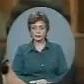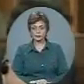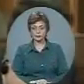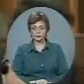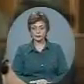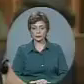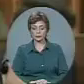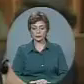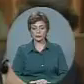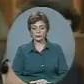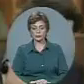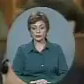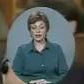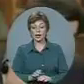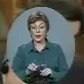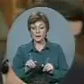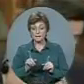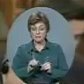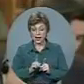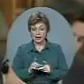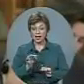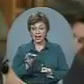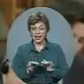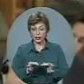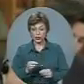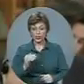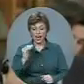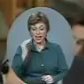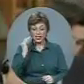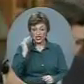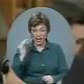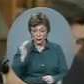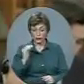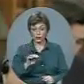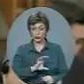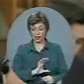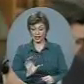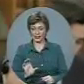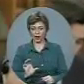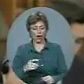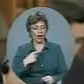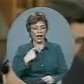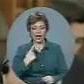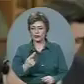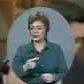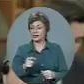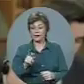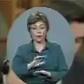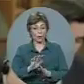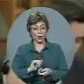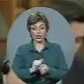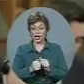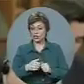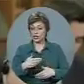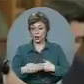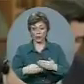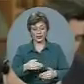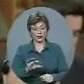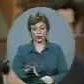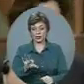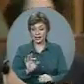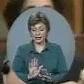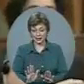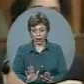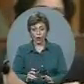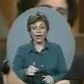Justice urged the government not to change the selection process. She said, "We believe it is necessary to protect the interest